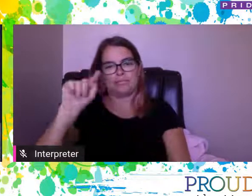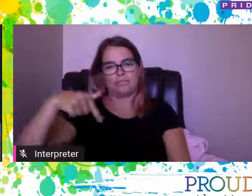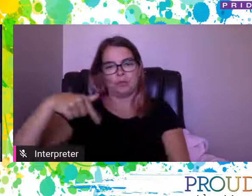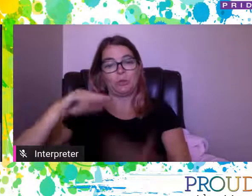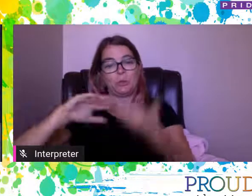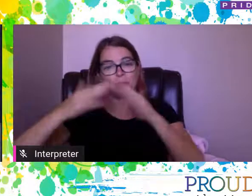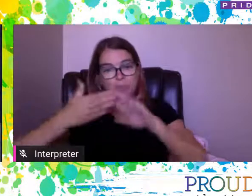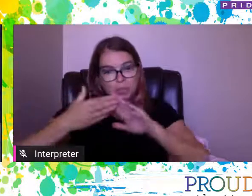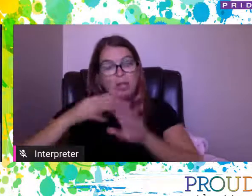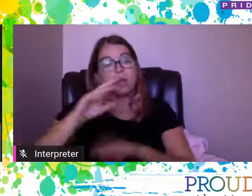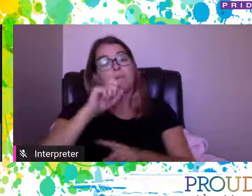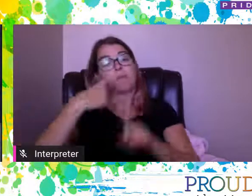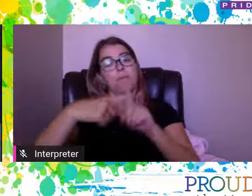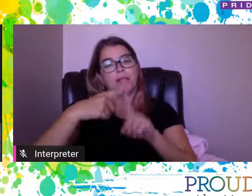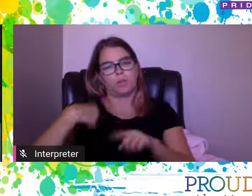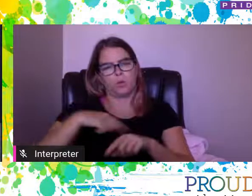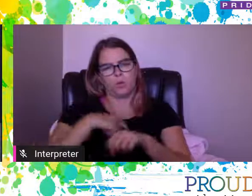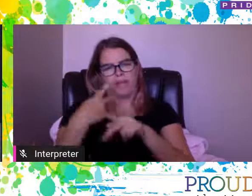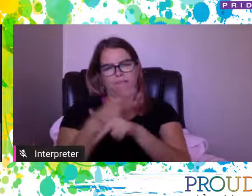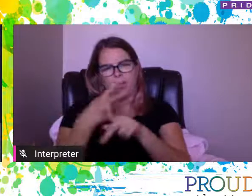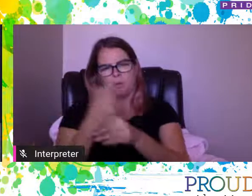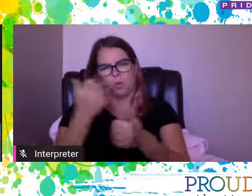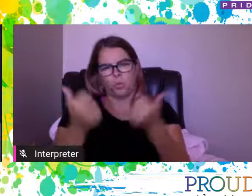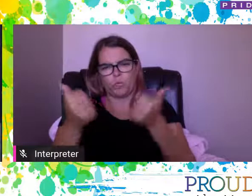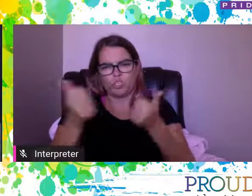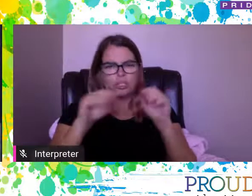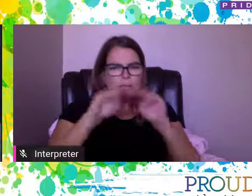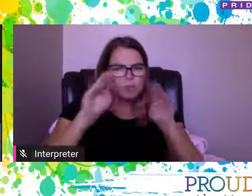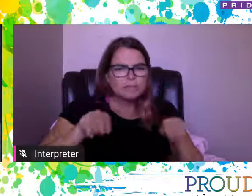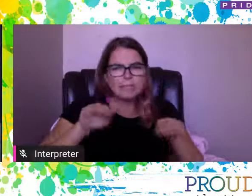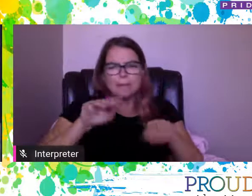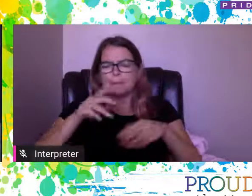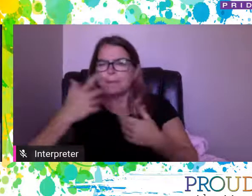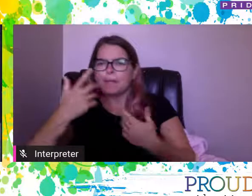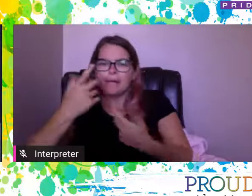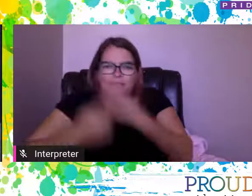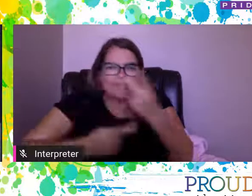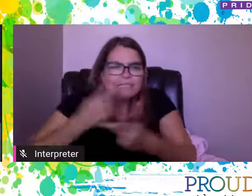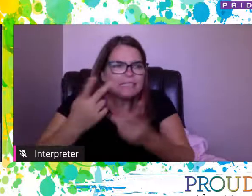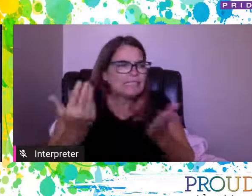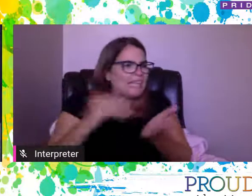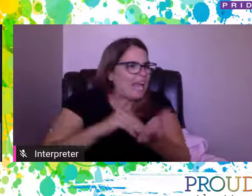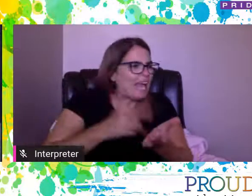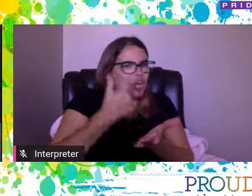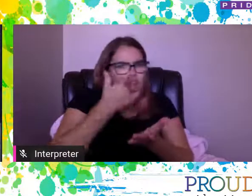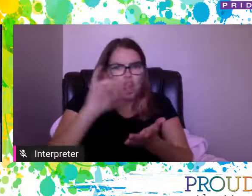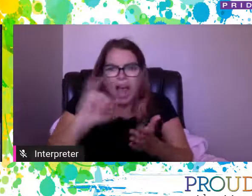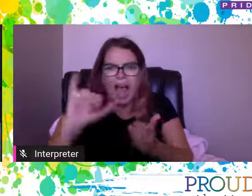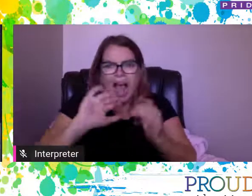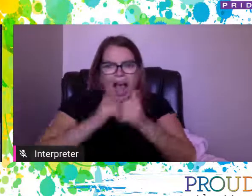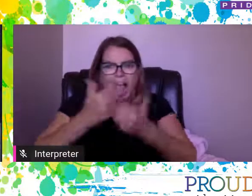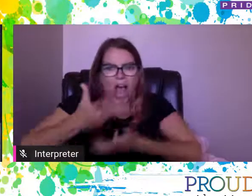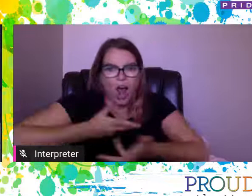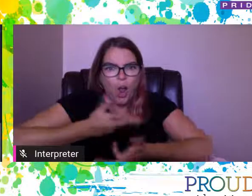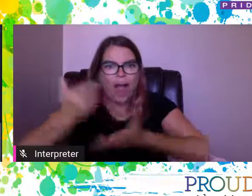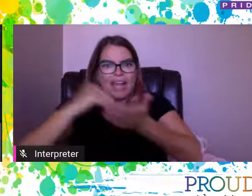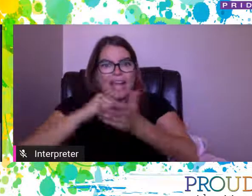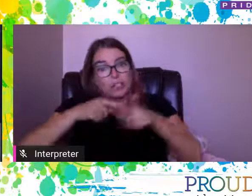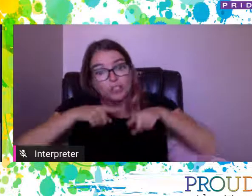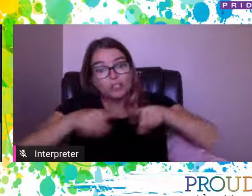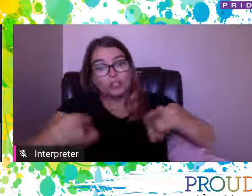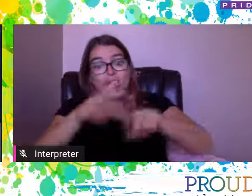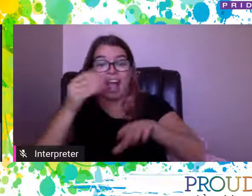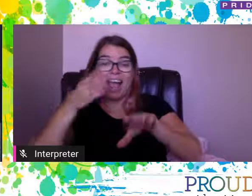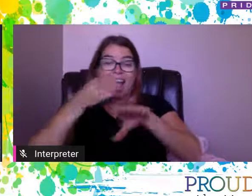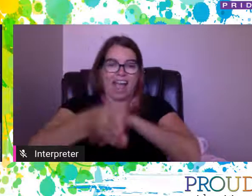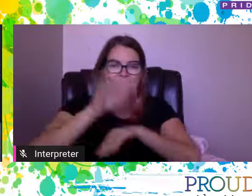as we figure out what museum visits and engagement is going to look like during and eventually after this pandemic,